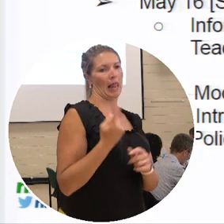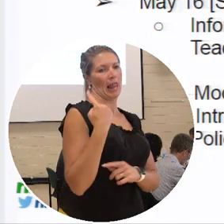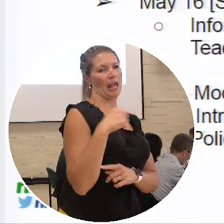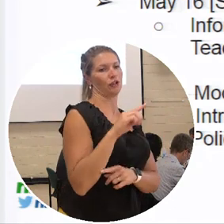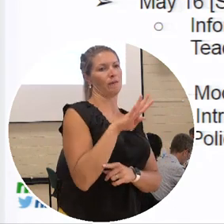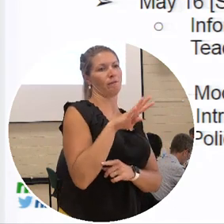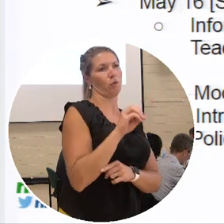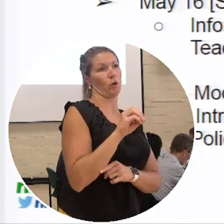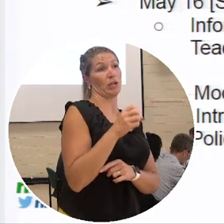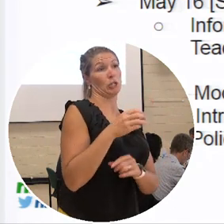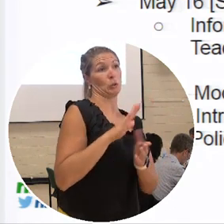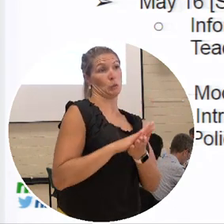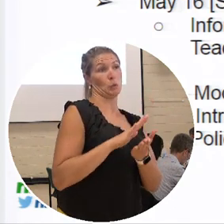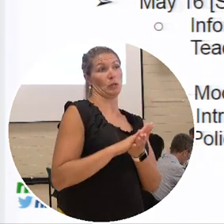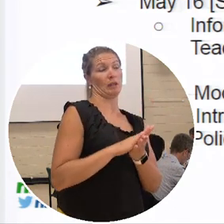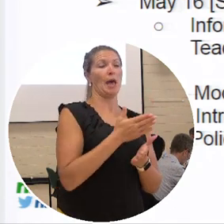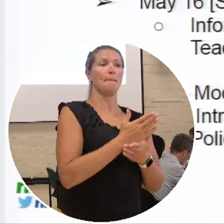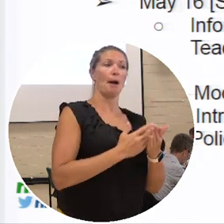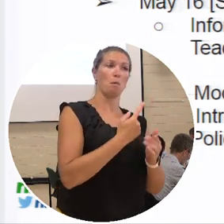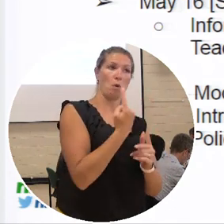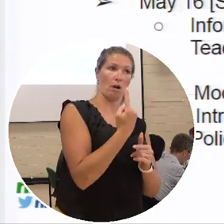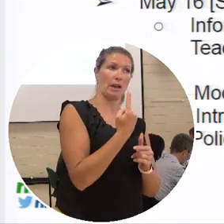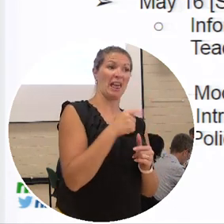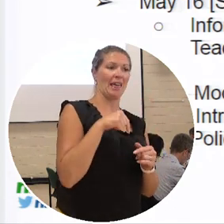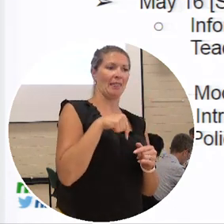This year, another 40 schools